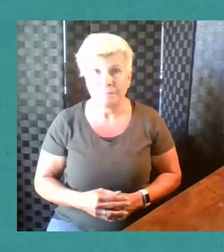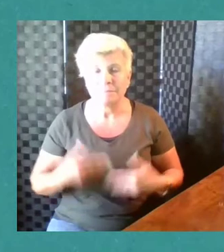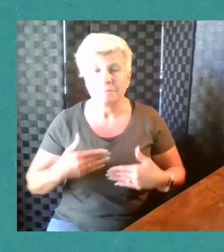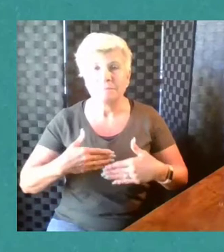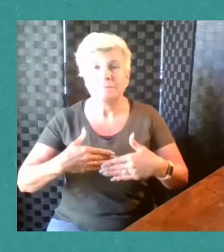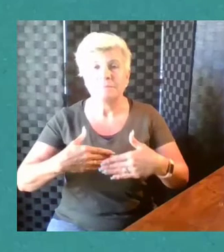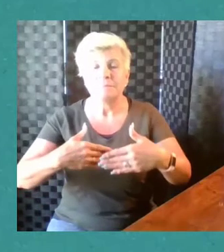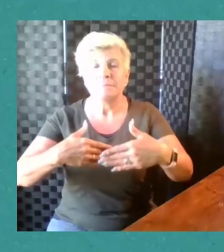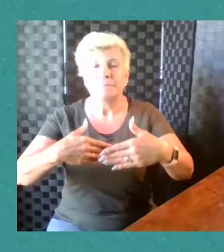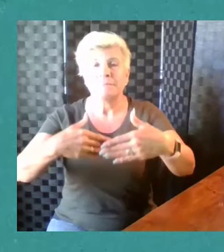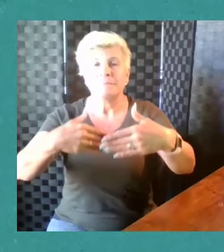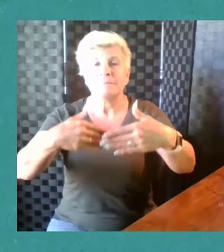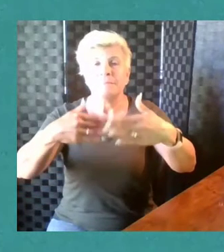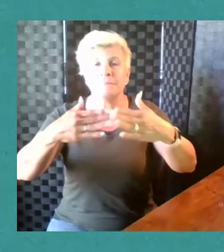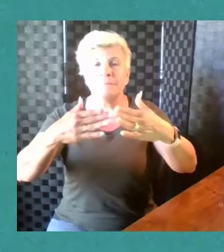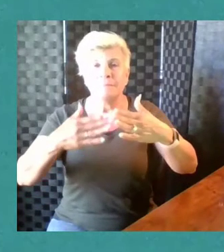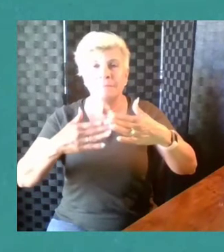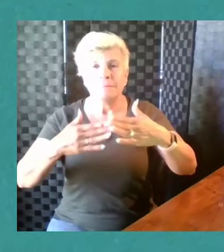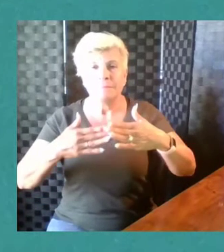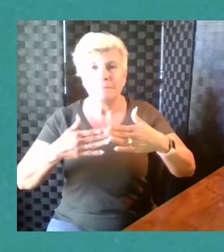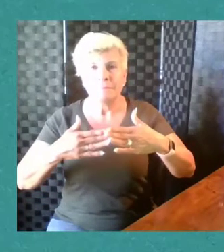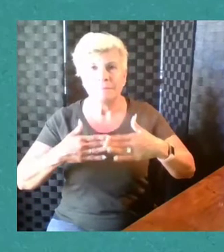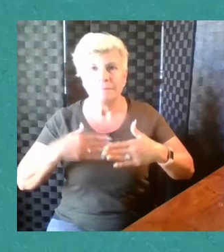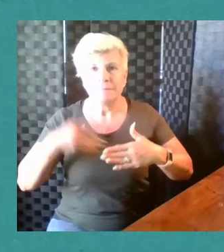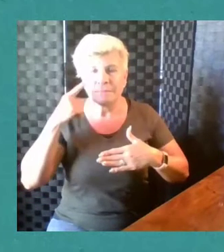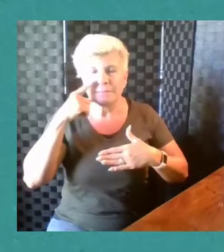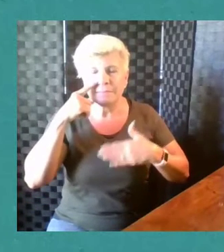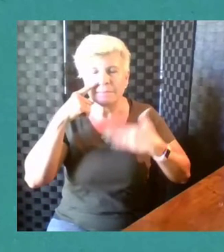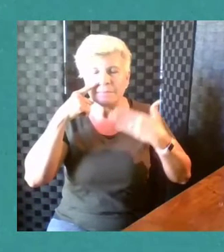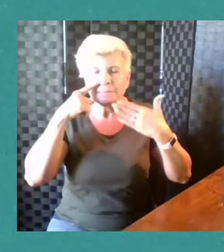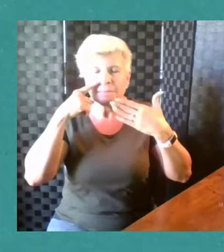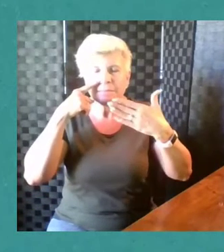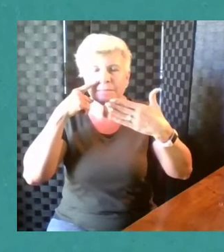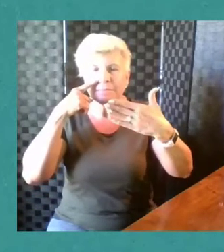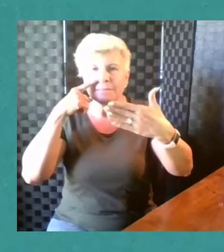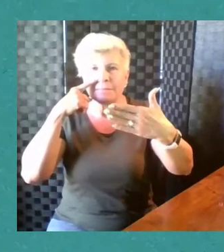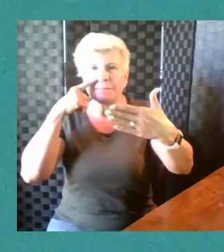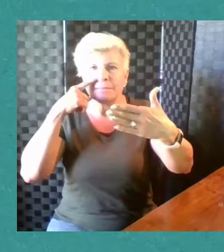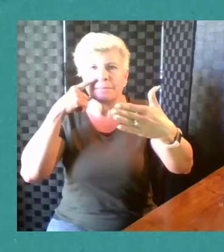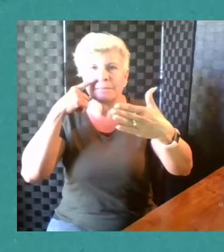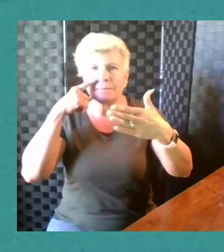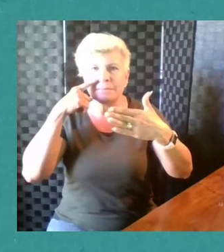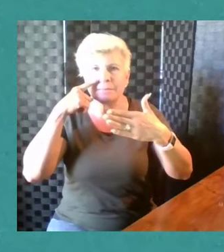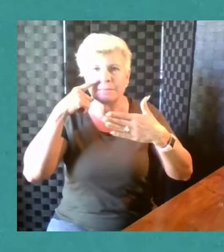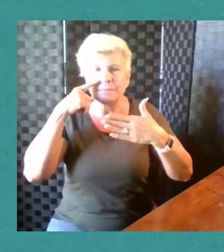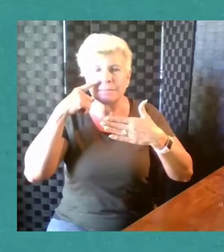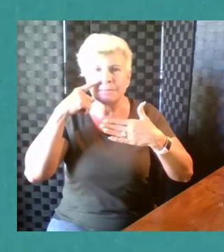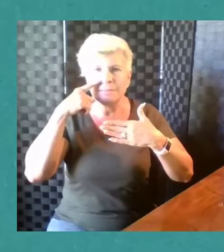Your breath is moving in and out of your nose. Can you notice that?